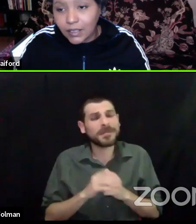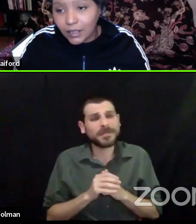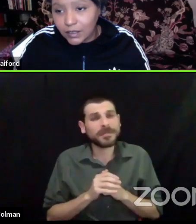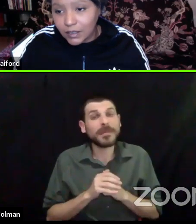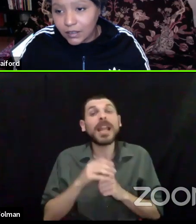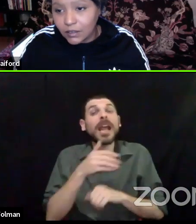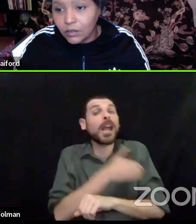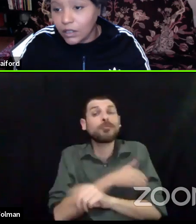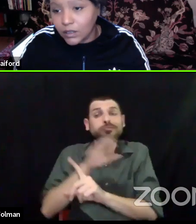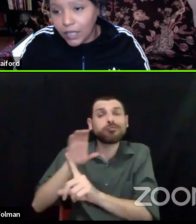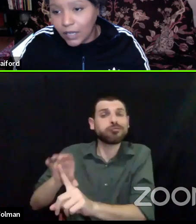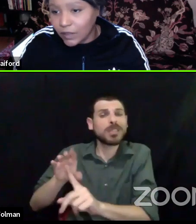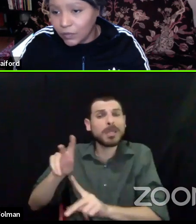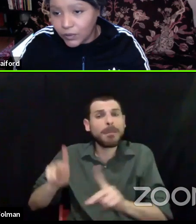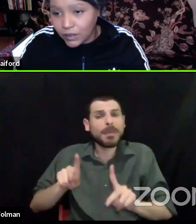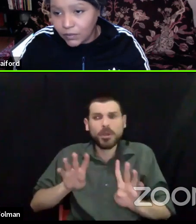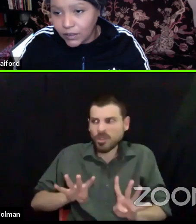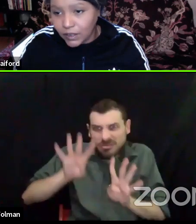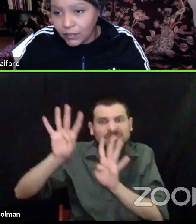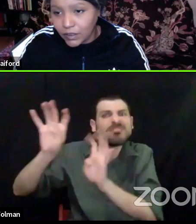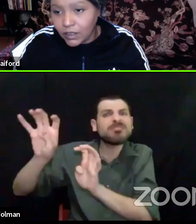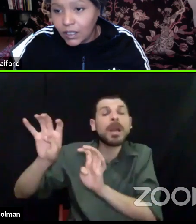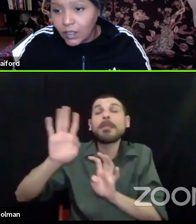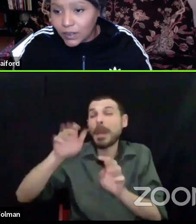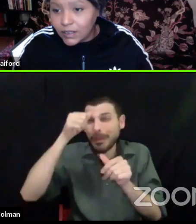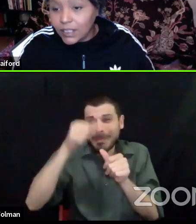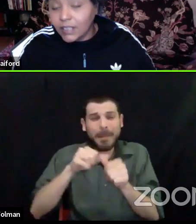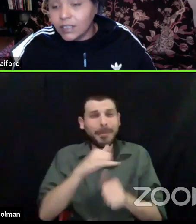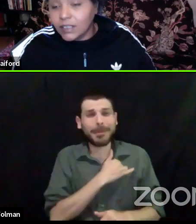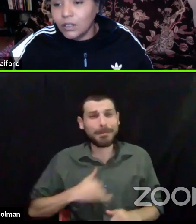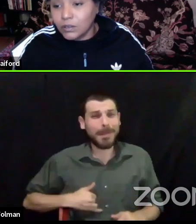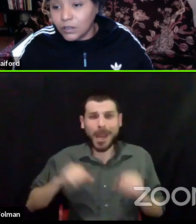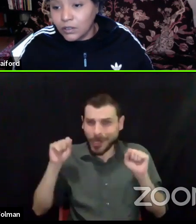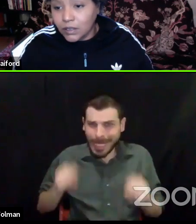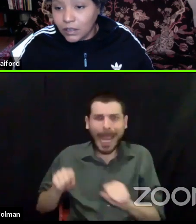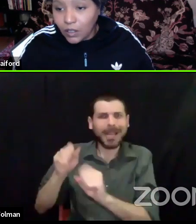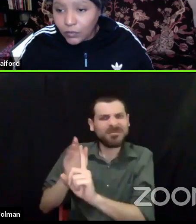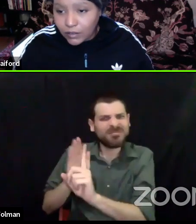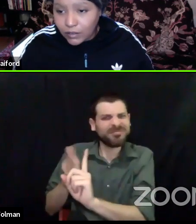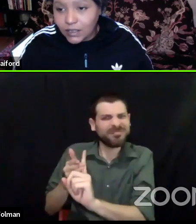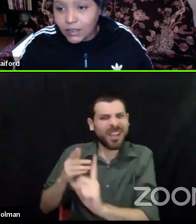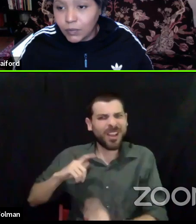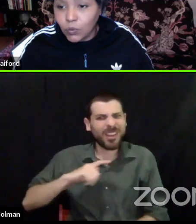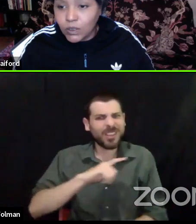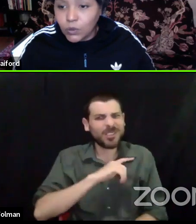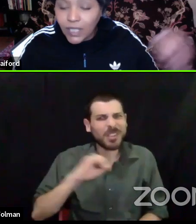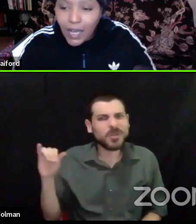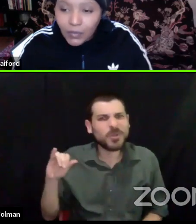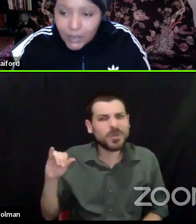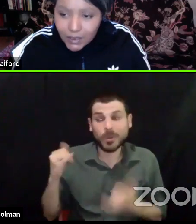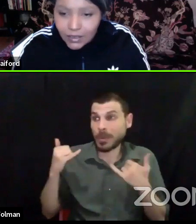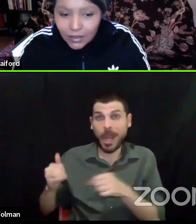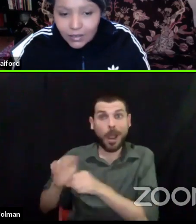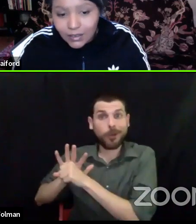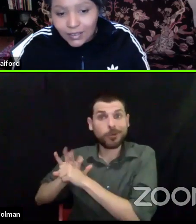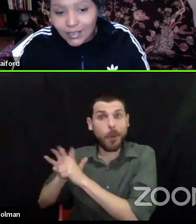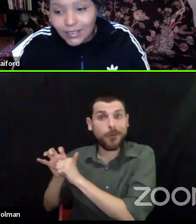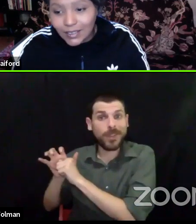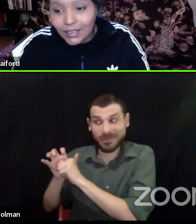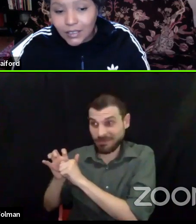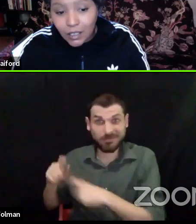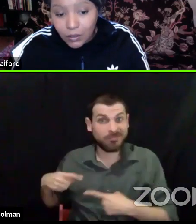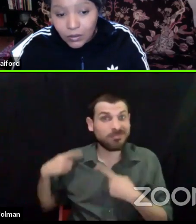state legislator. You also have influence over the governor, which Ted showed through the COVID crisis, but which we haven't seen leaders in